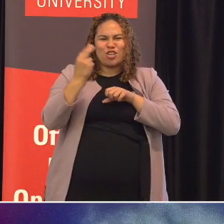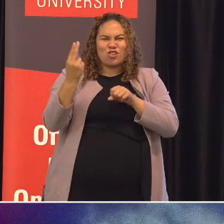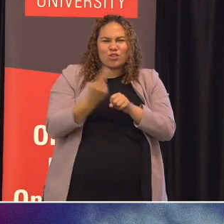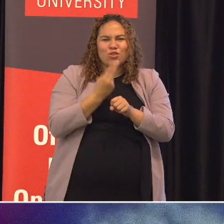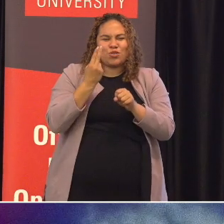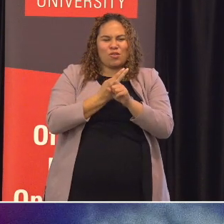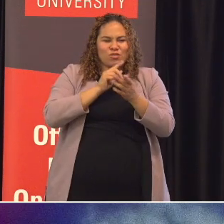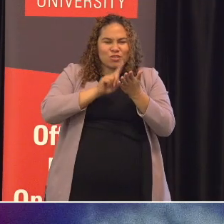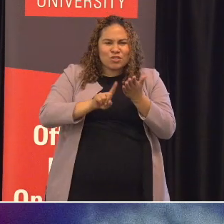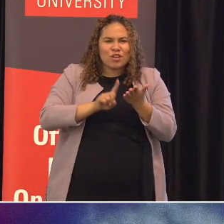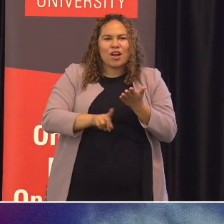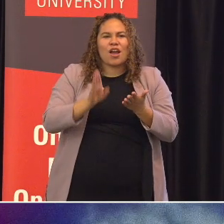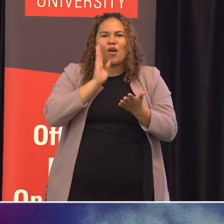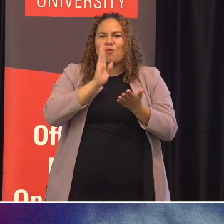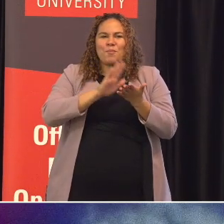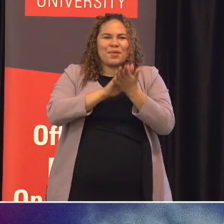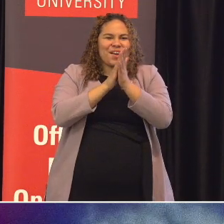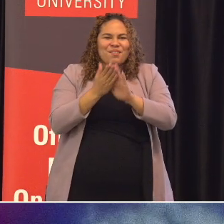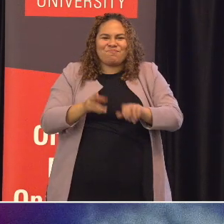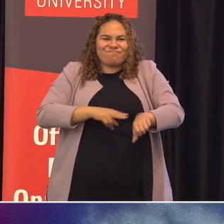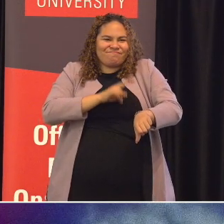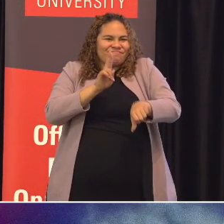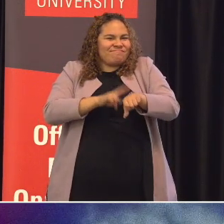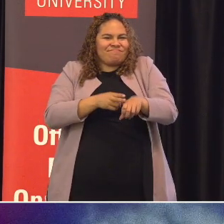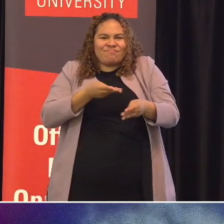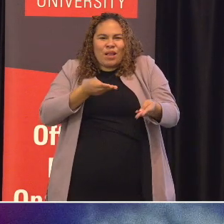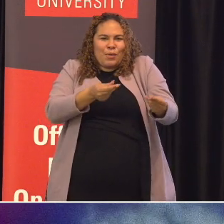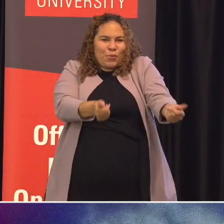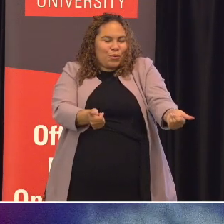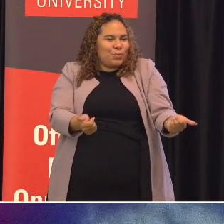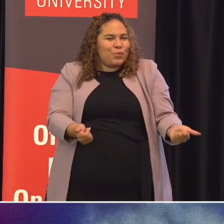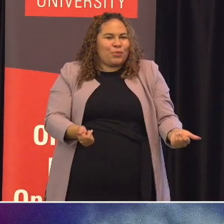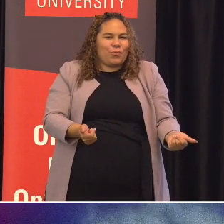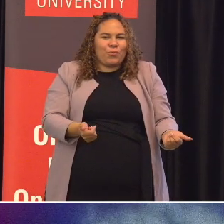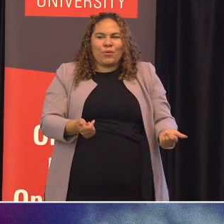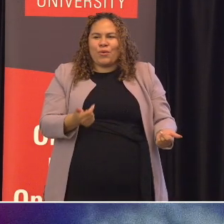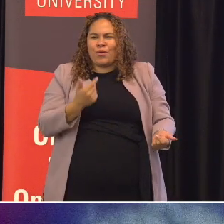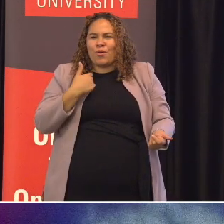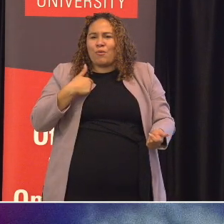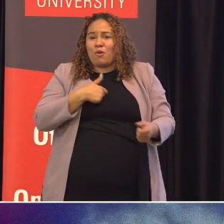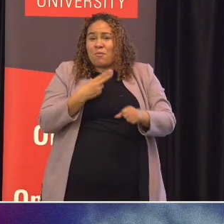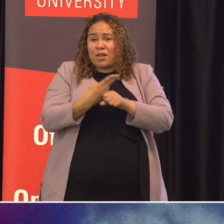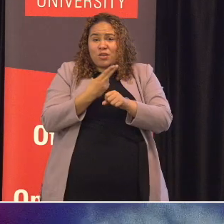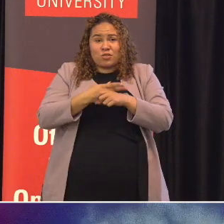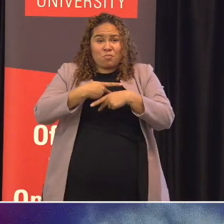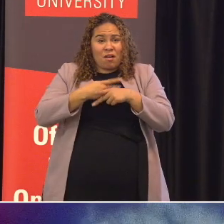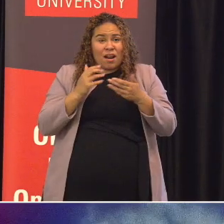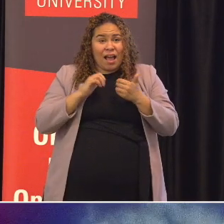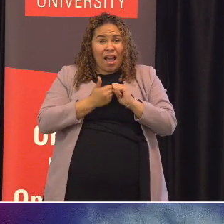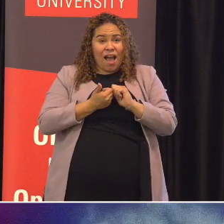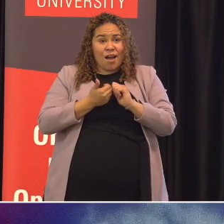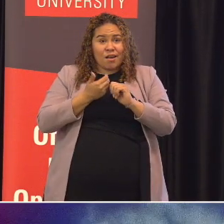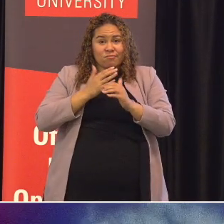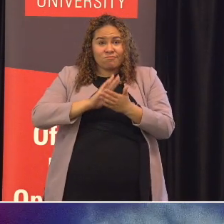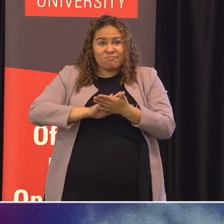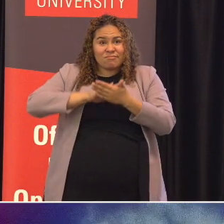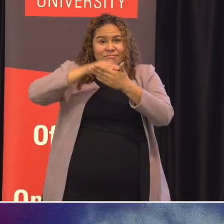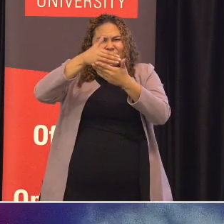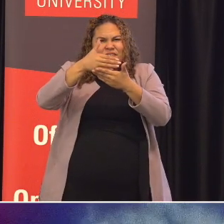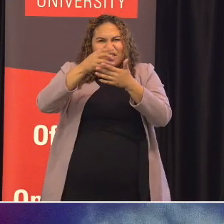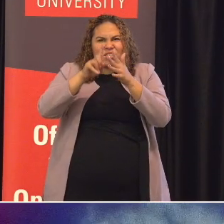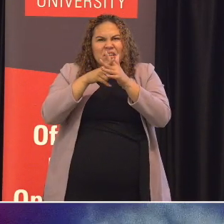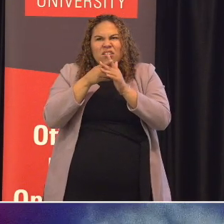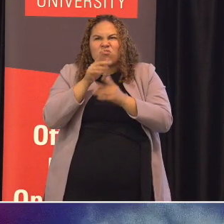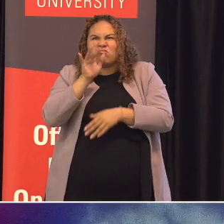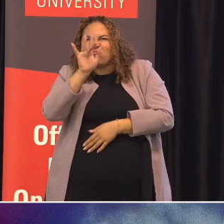it becomes second nature. We've all come to using these products by opening them and starting clicking on things to